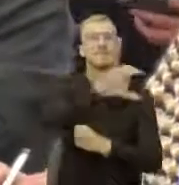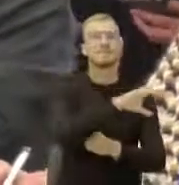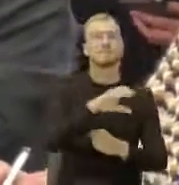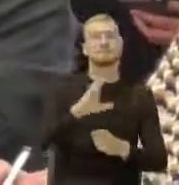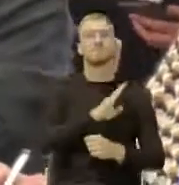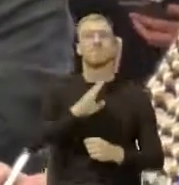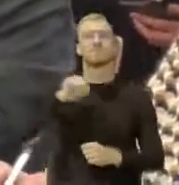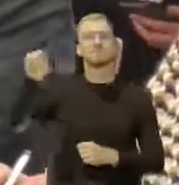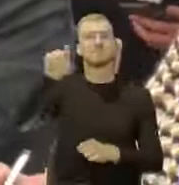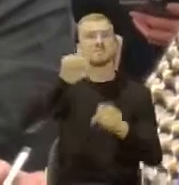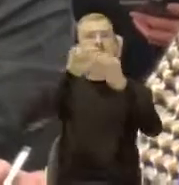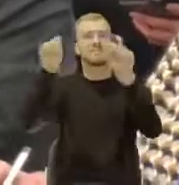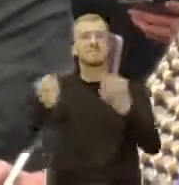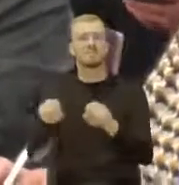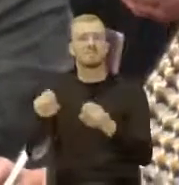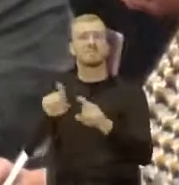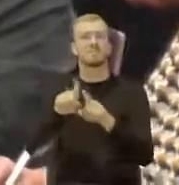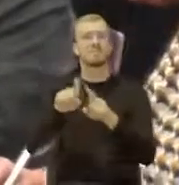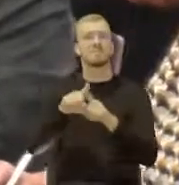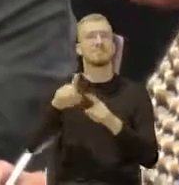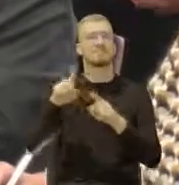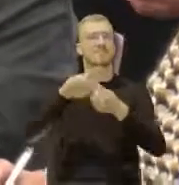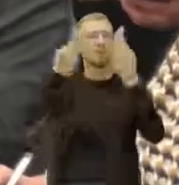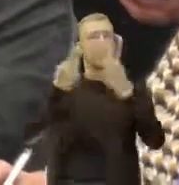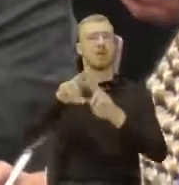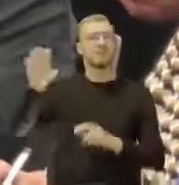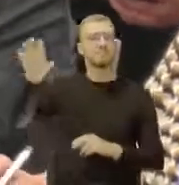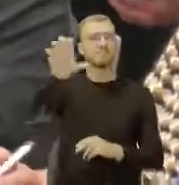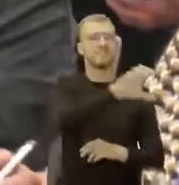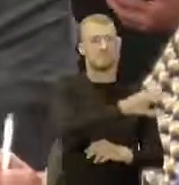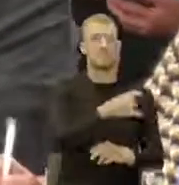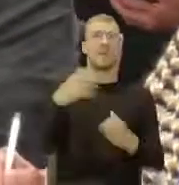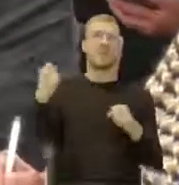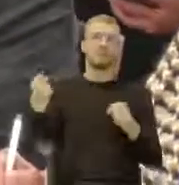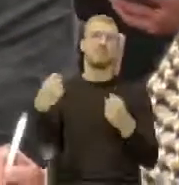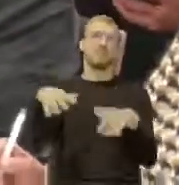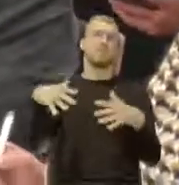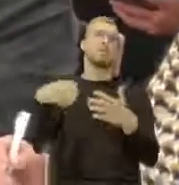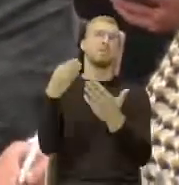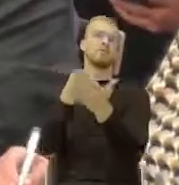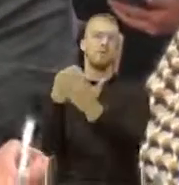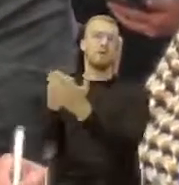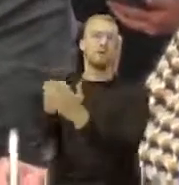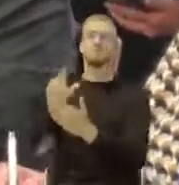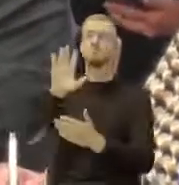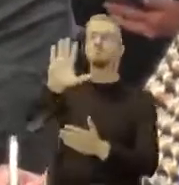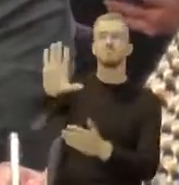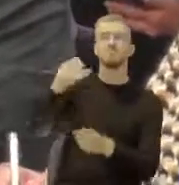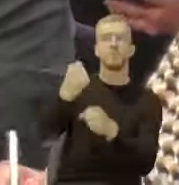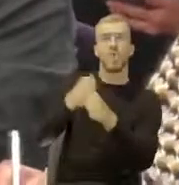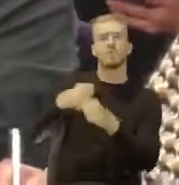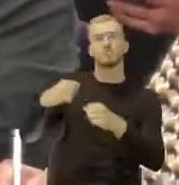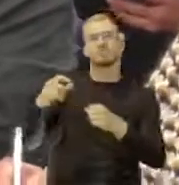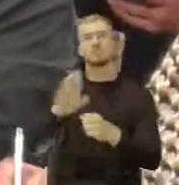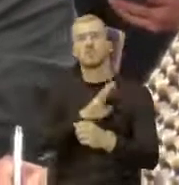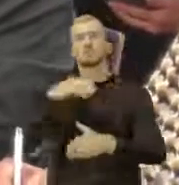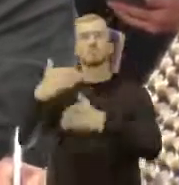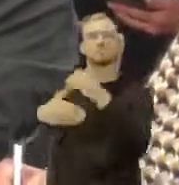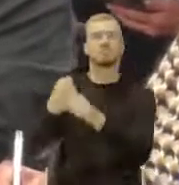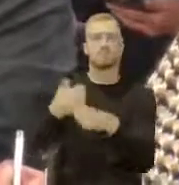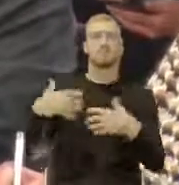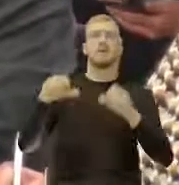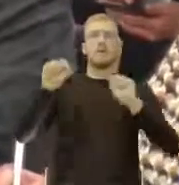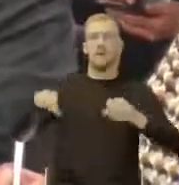powers, and to consider the co-creation of our future. We need to reposition local and